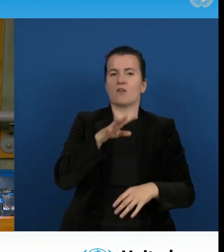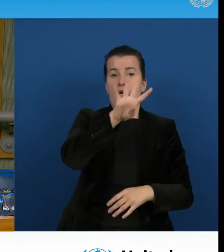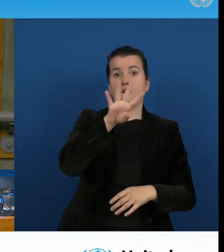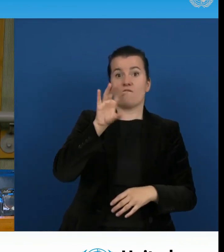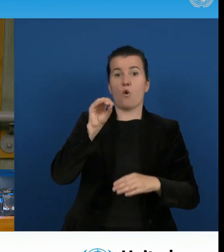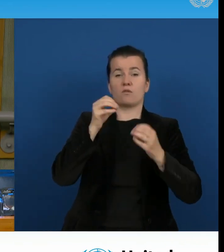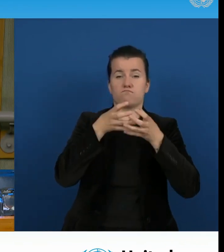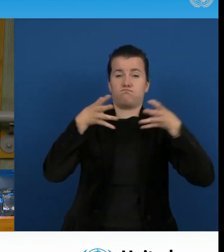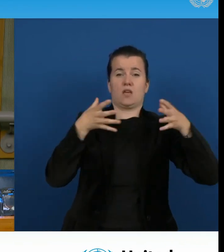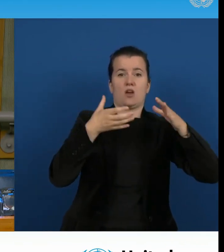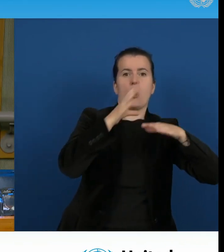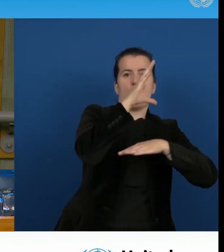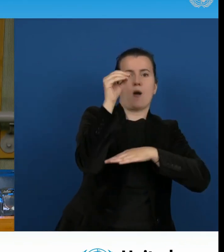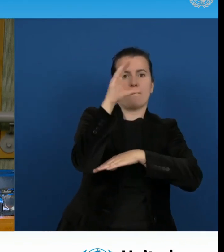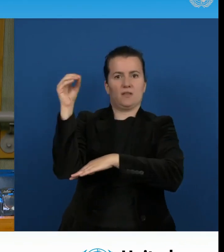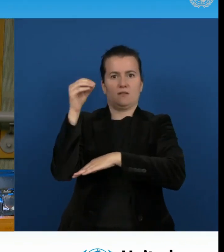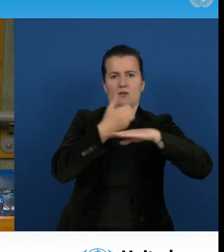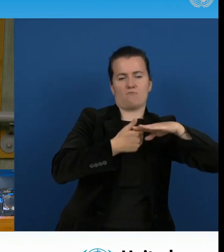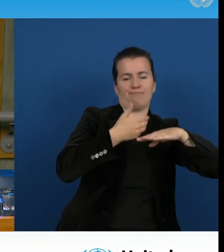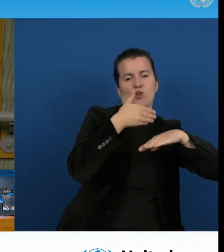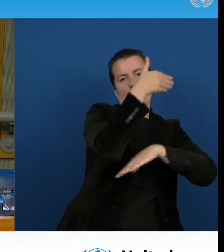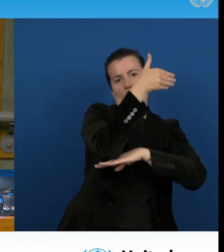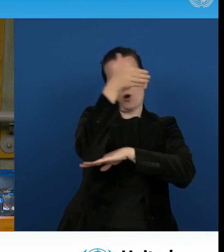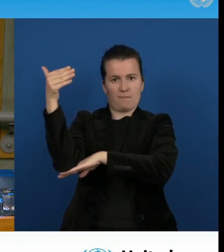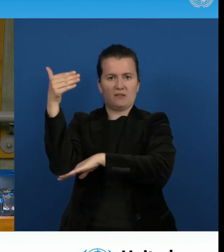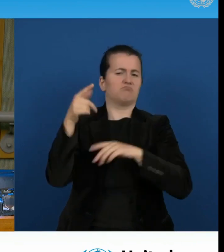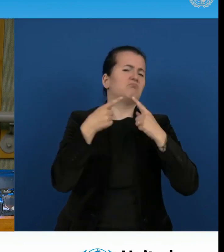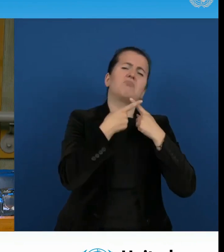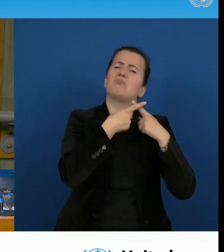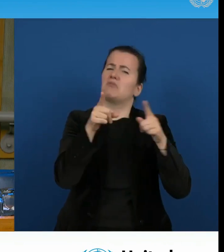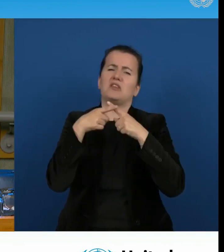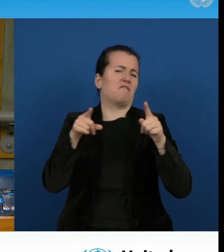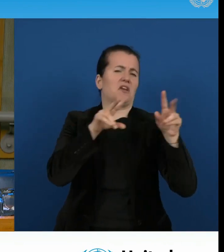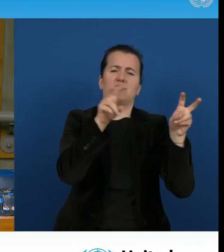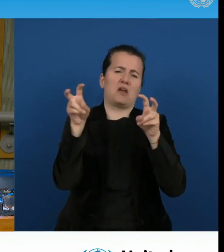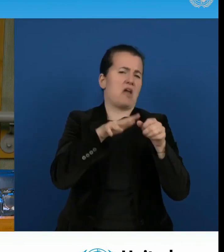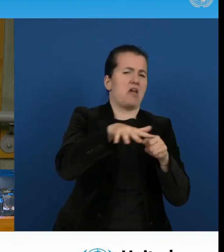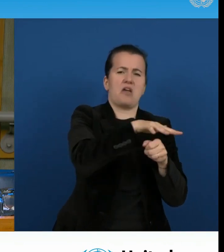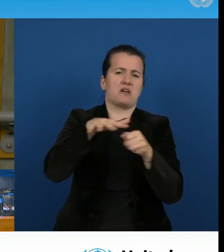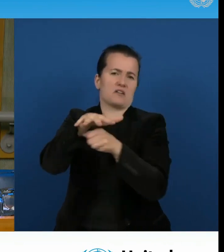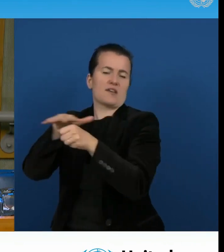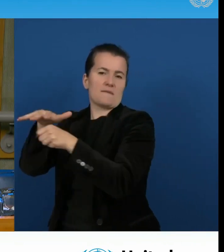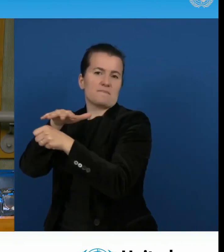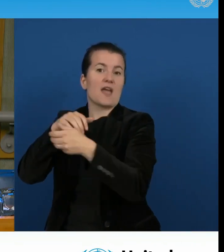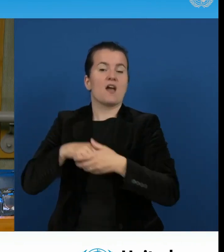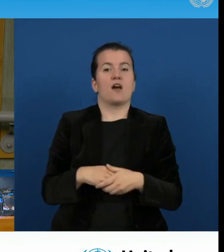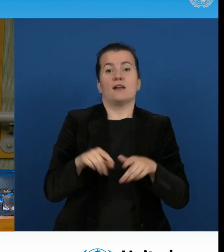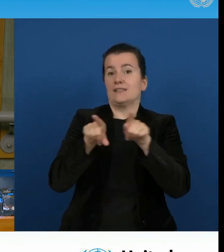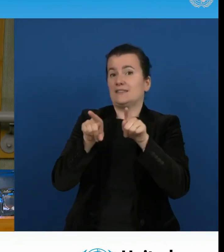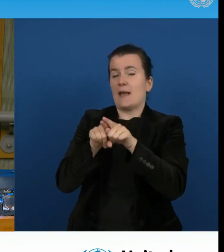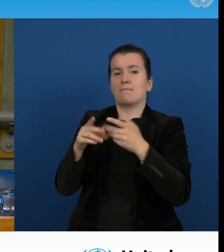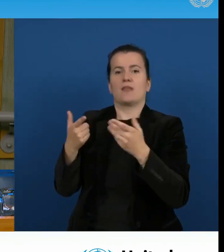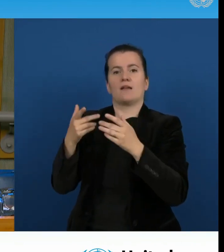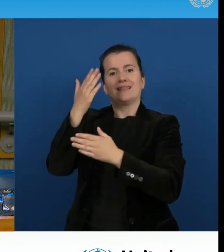sectors, 6 international non-business entities with disability expertise, as well as the International Disability Alliance.